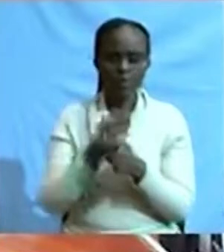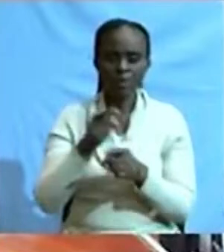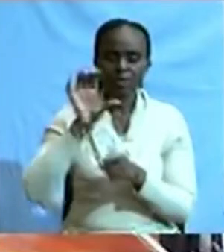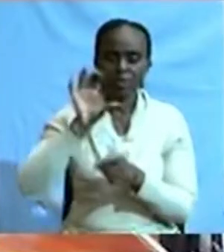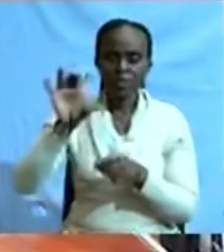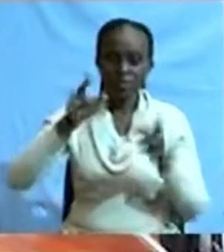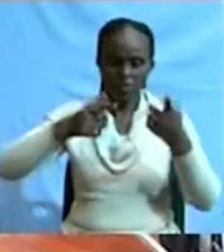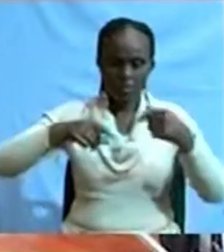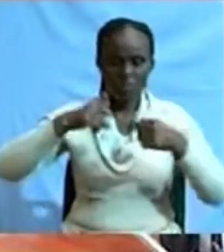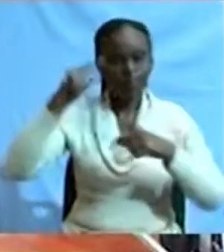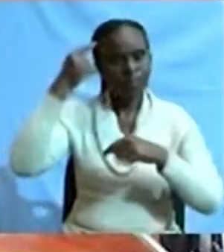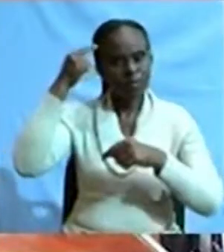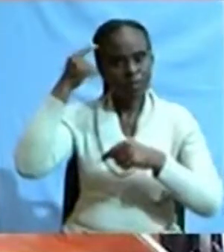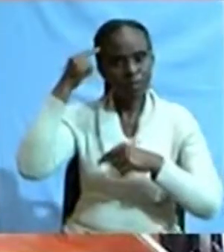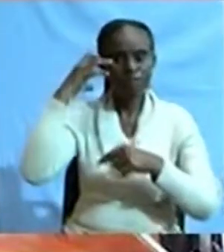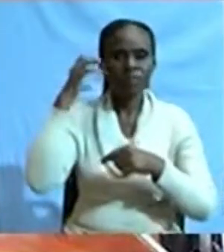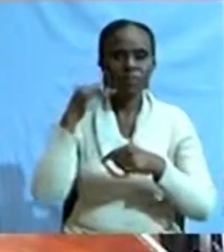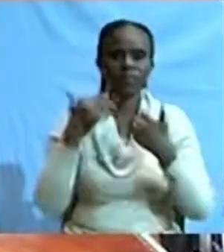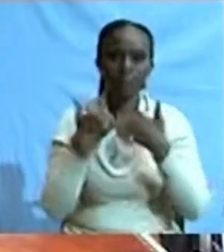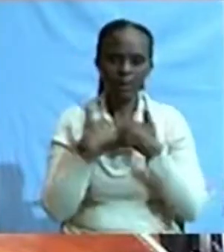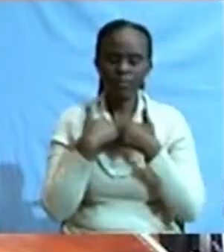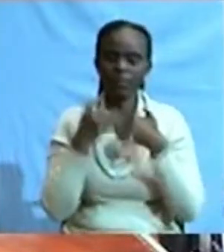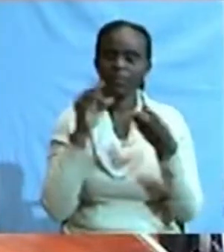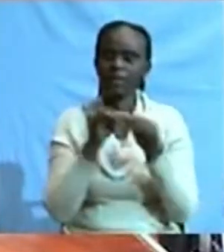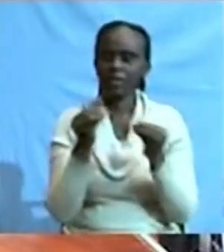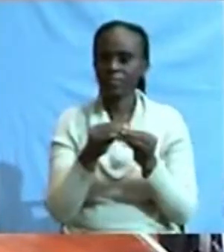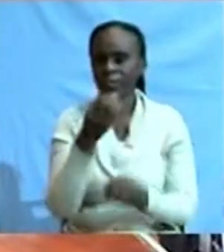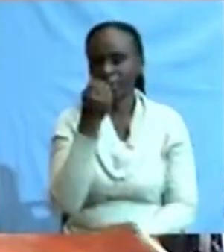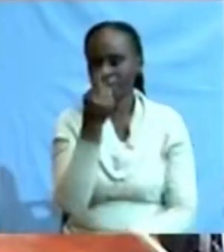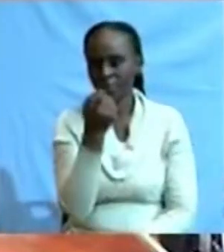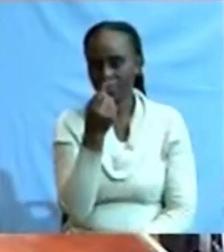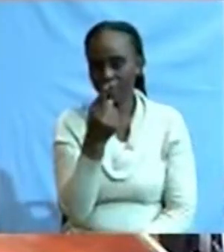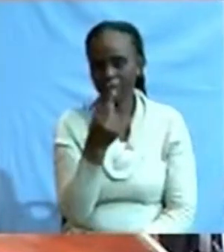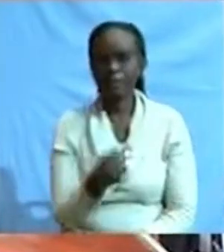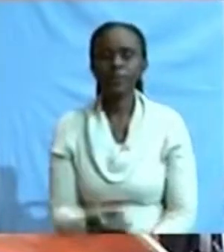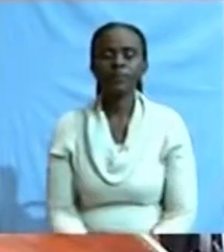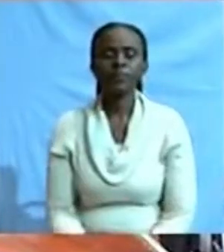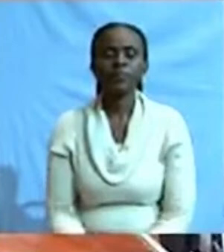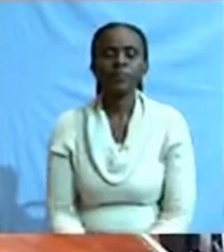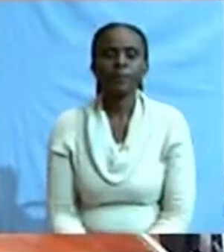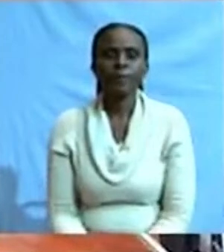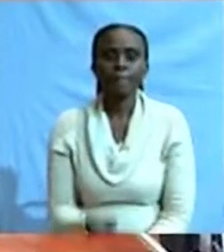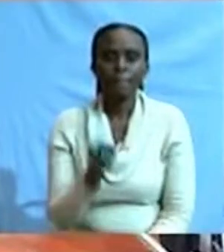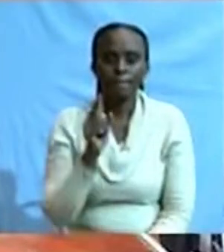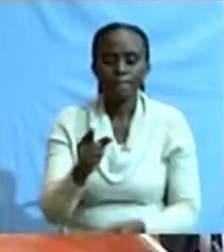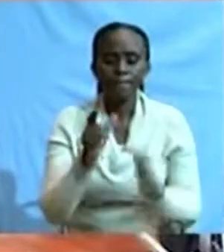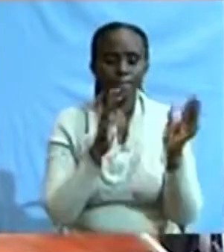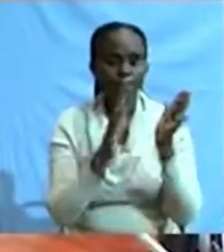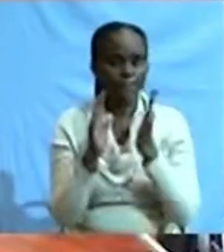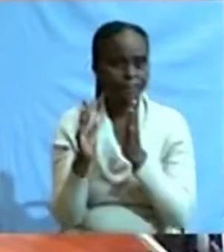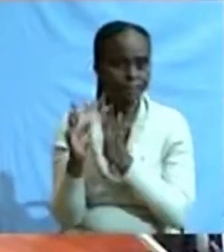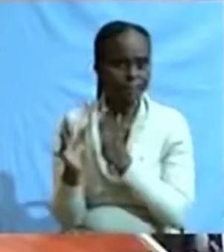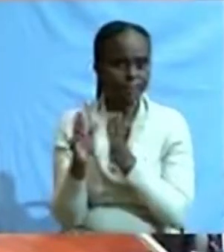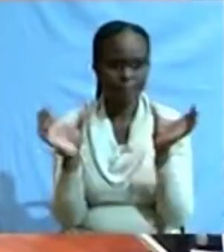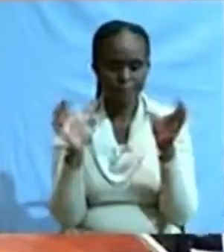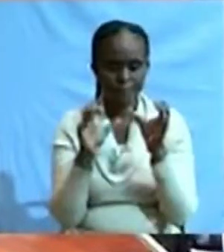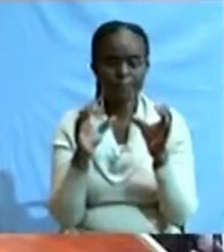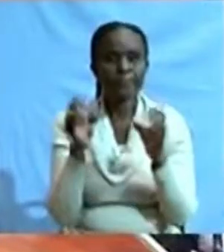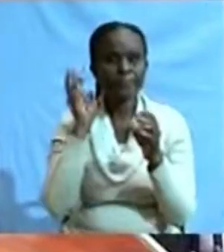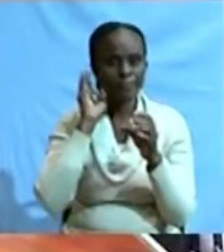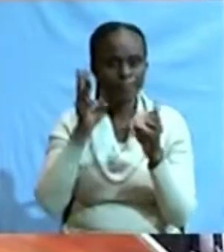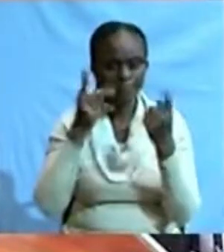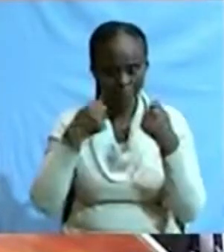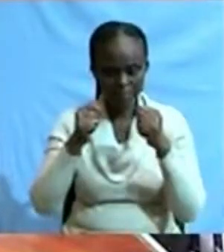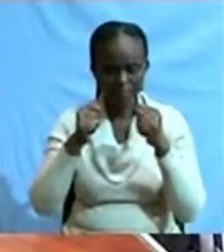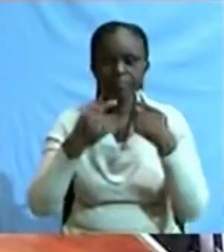Local Government Office. You have Appendix 11. The remedial measure. The Council will strive